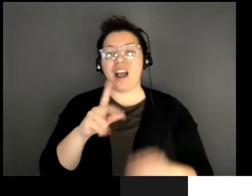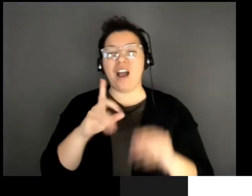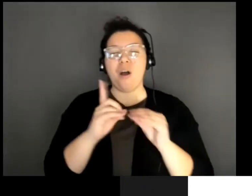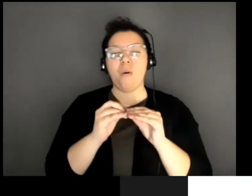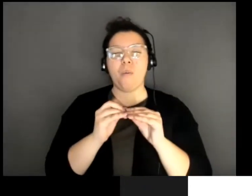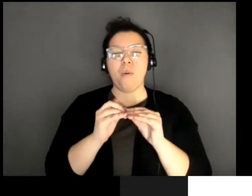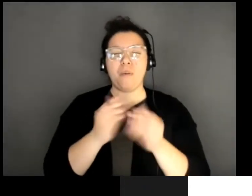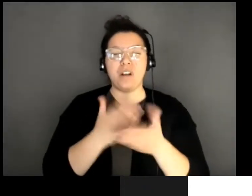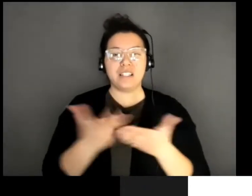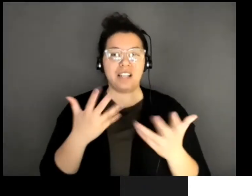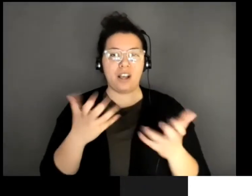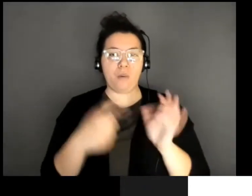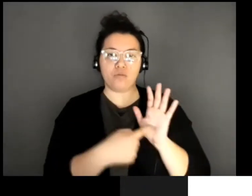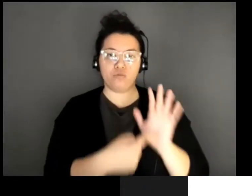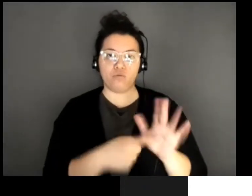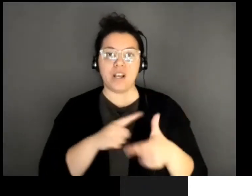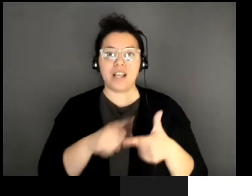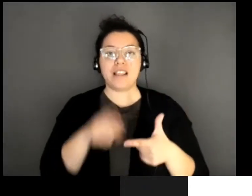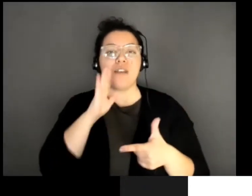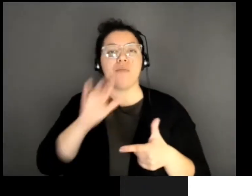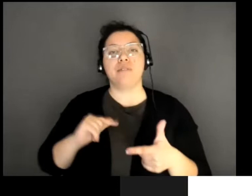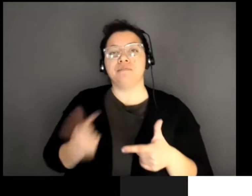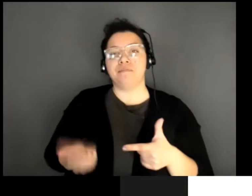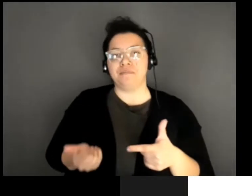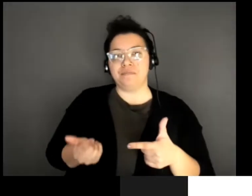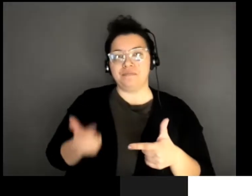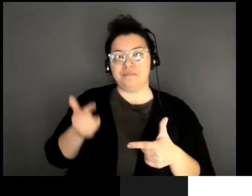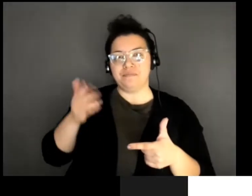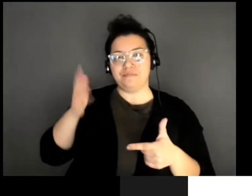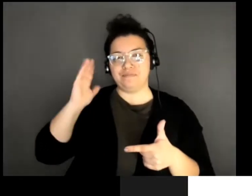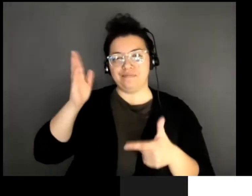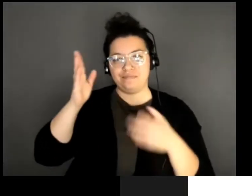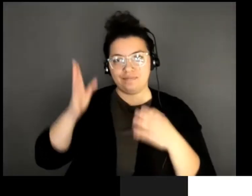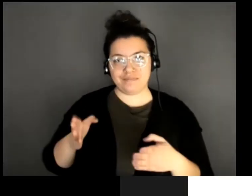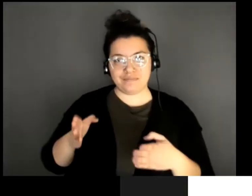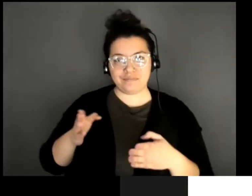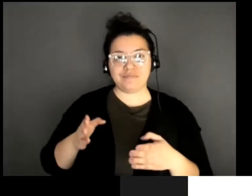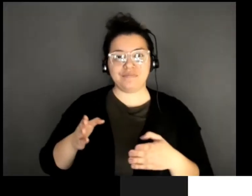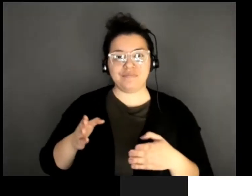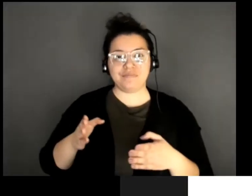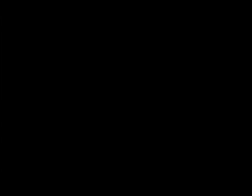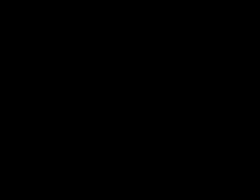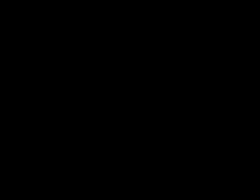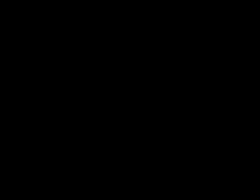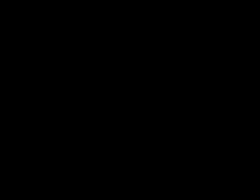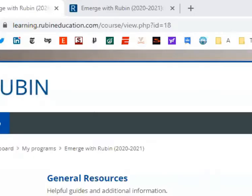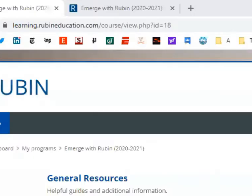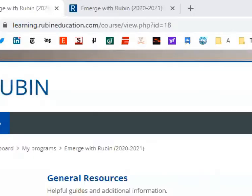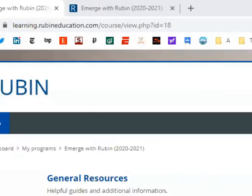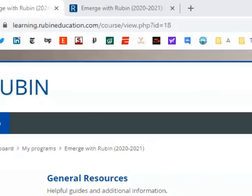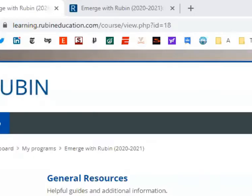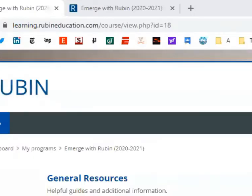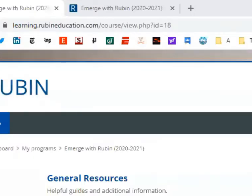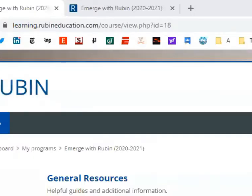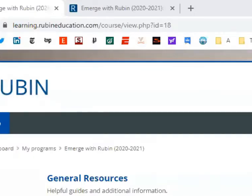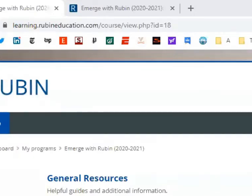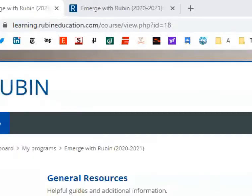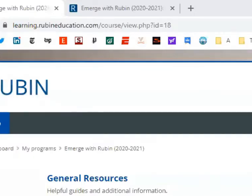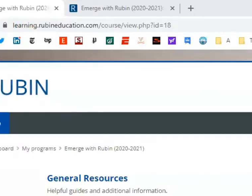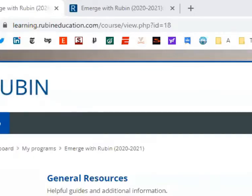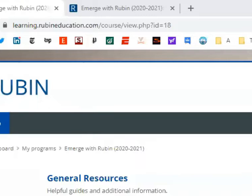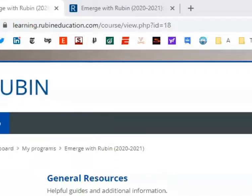will bring our guest back in. It's important for, who here, let me get my chat going